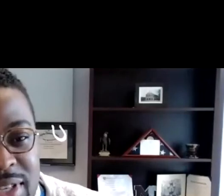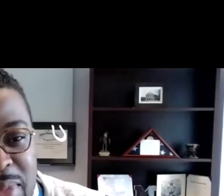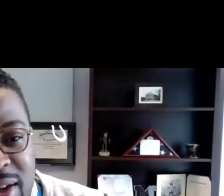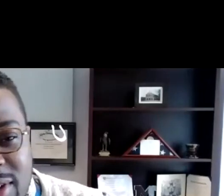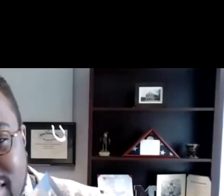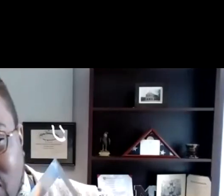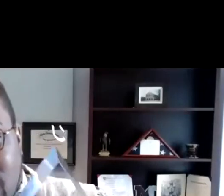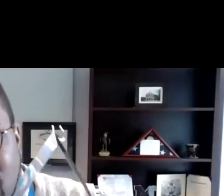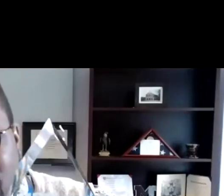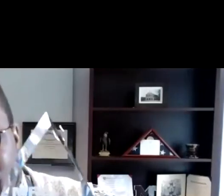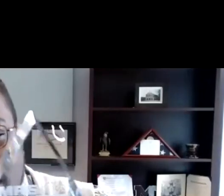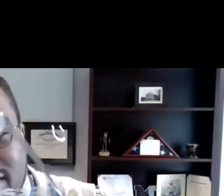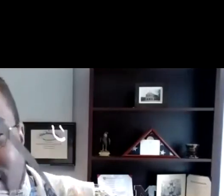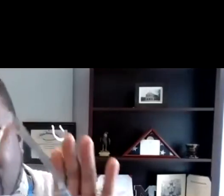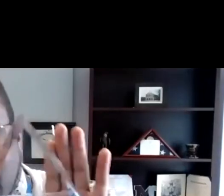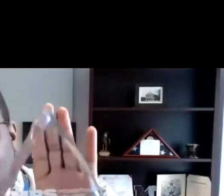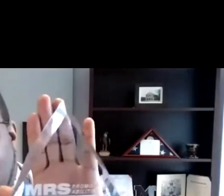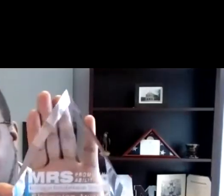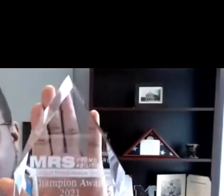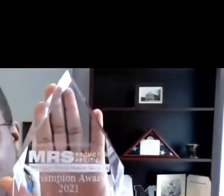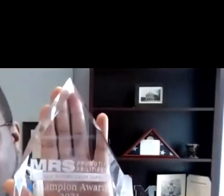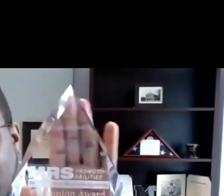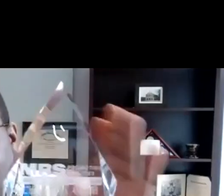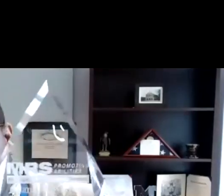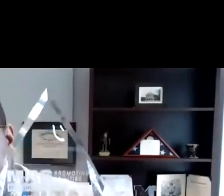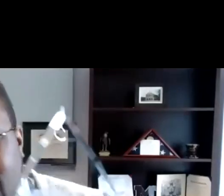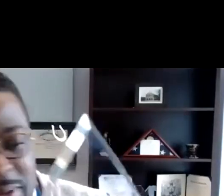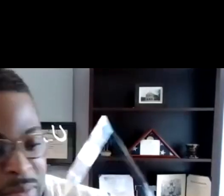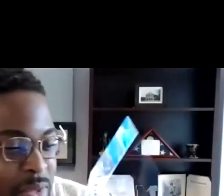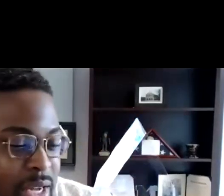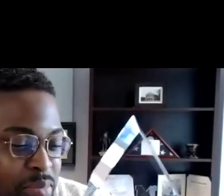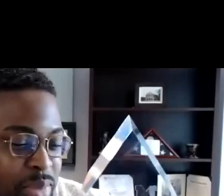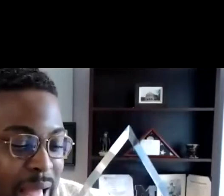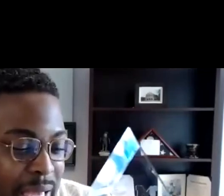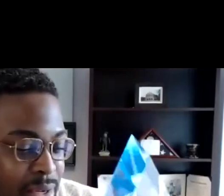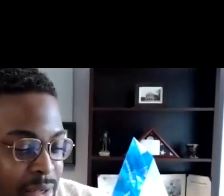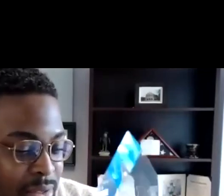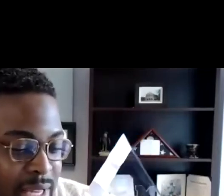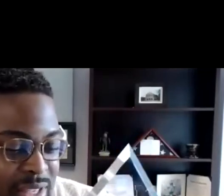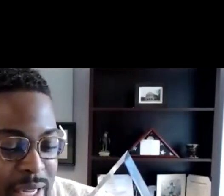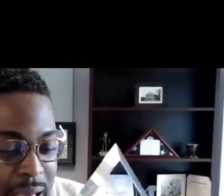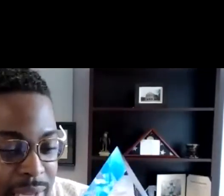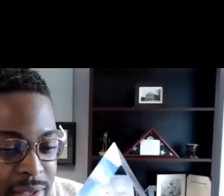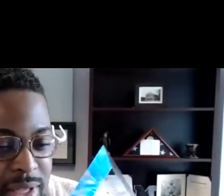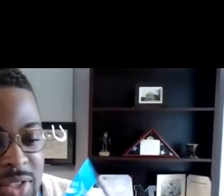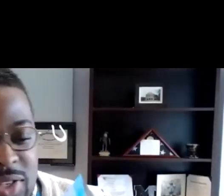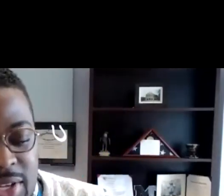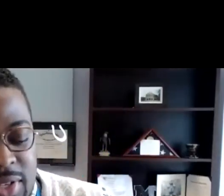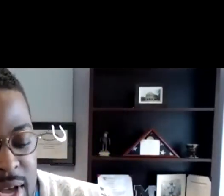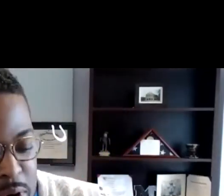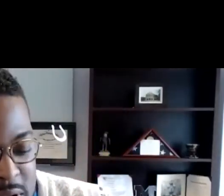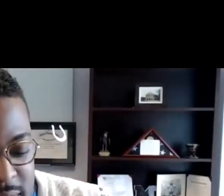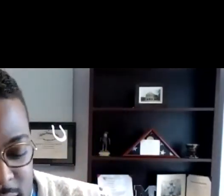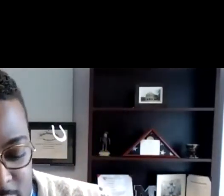arrived in the mail just yesterday. So this here is a plaque that's glass that